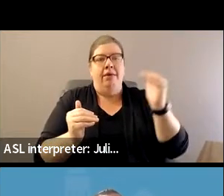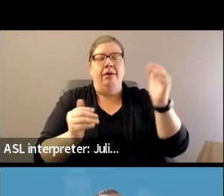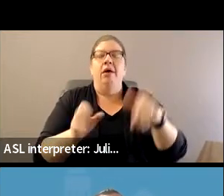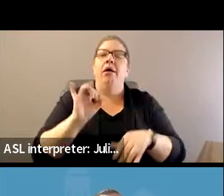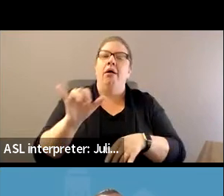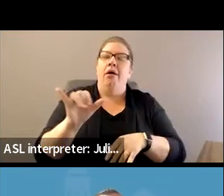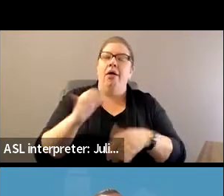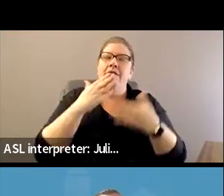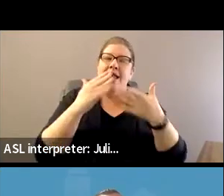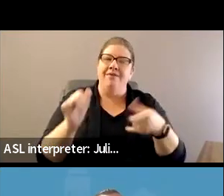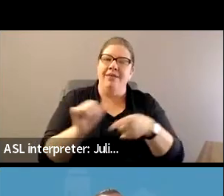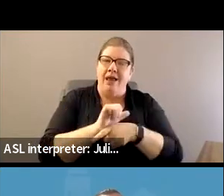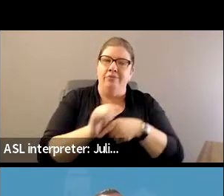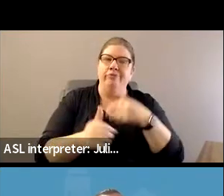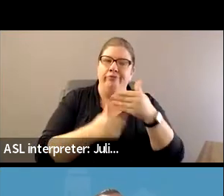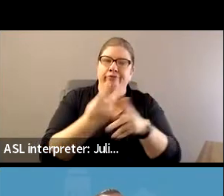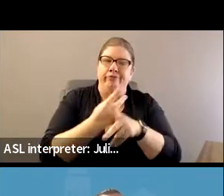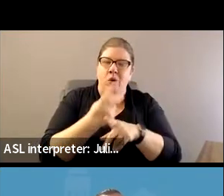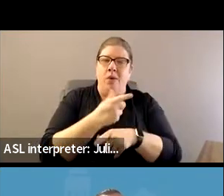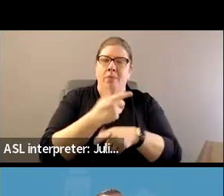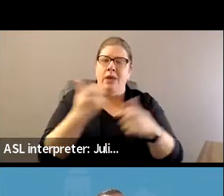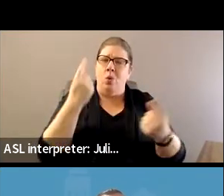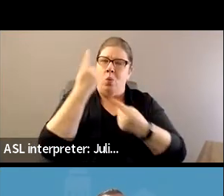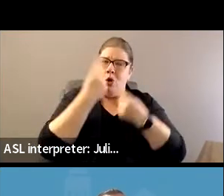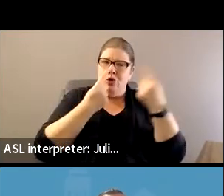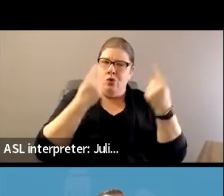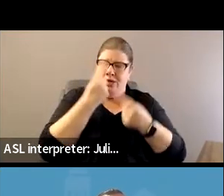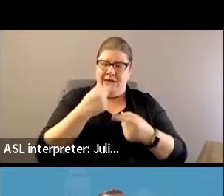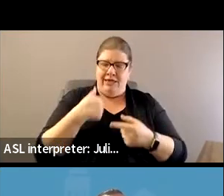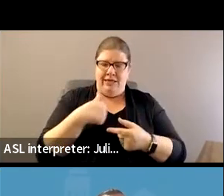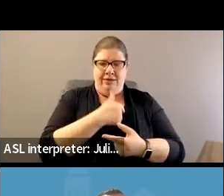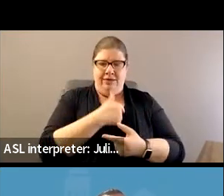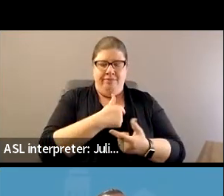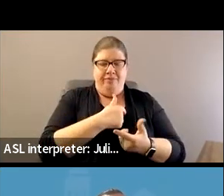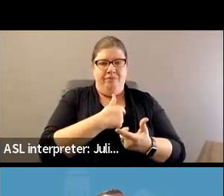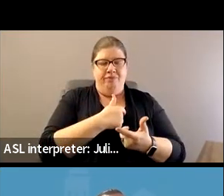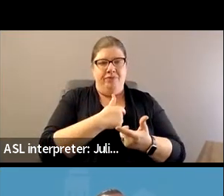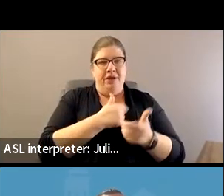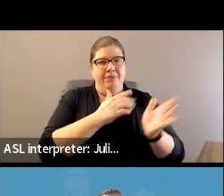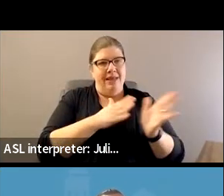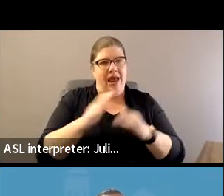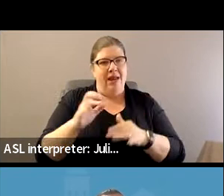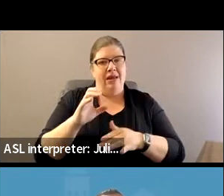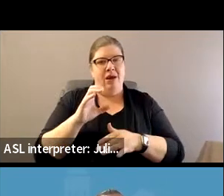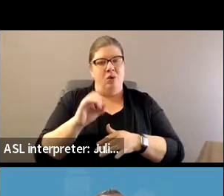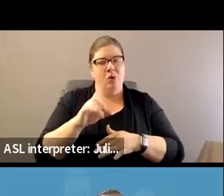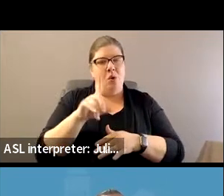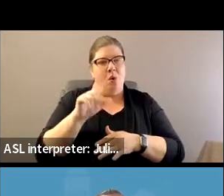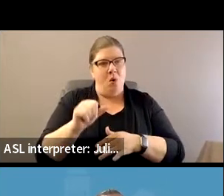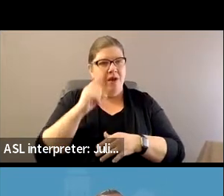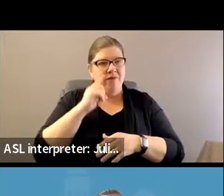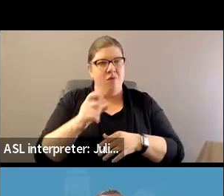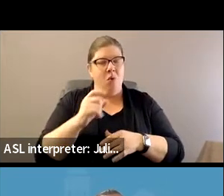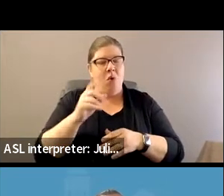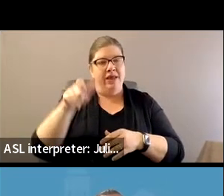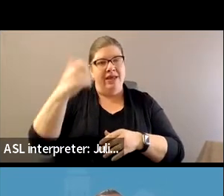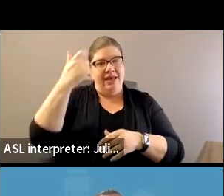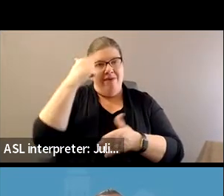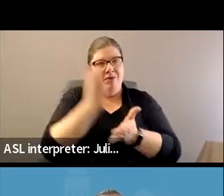that exercise. That was one of my big wonderings, being that the planning COLA for the governor's budget